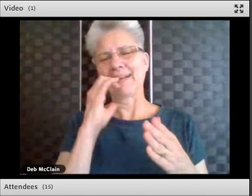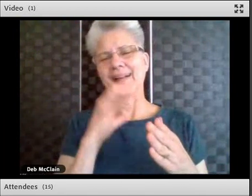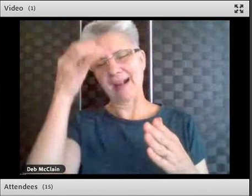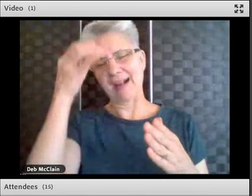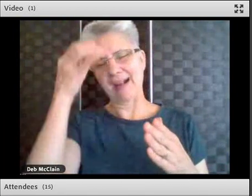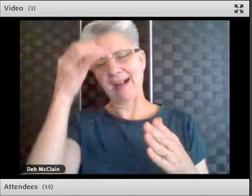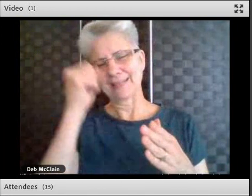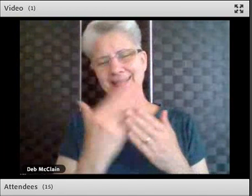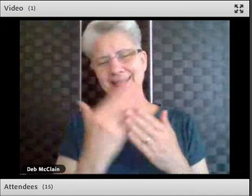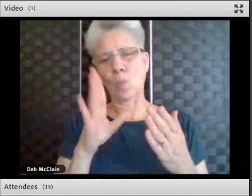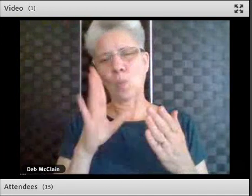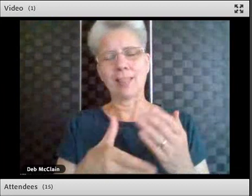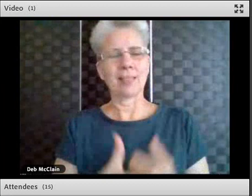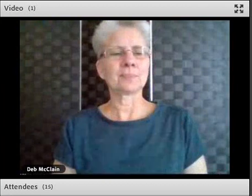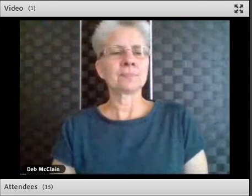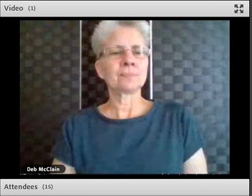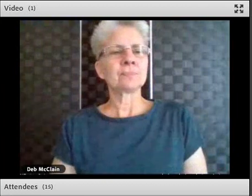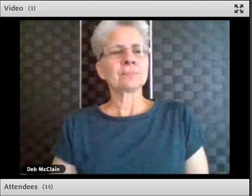sense.